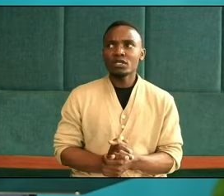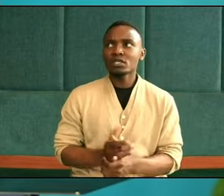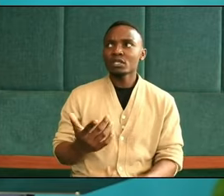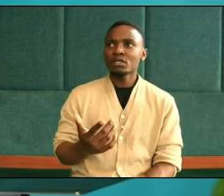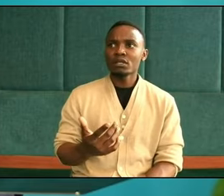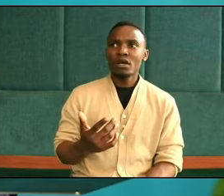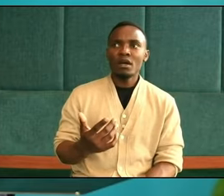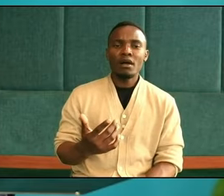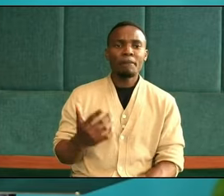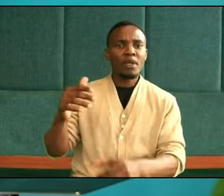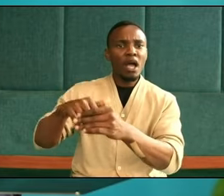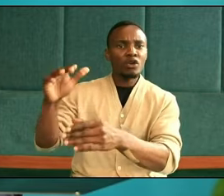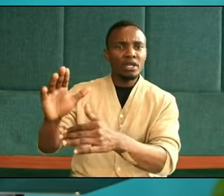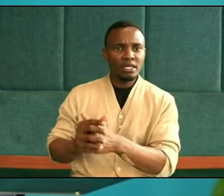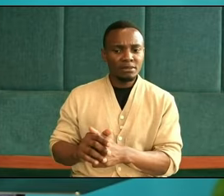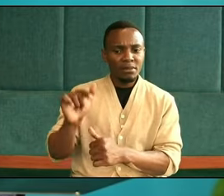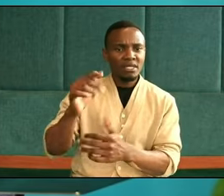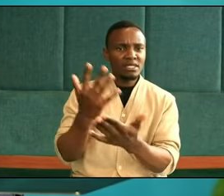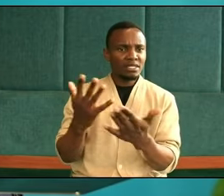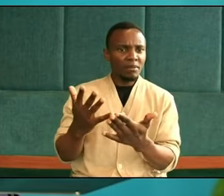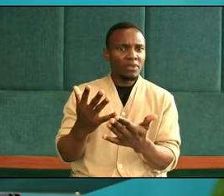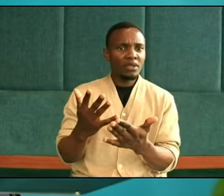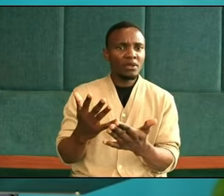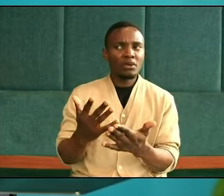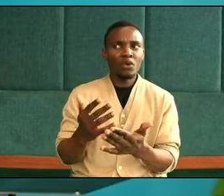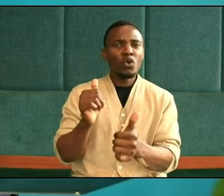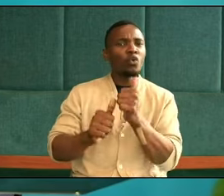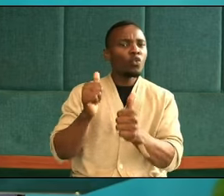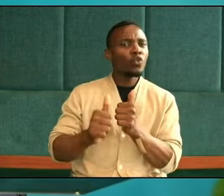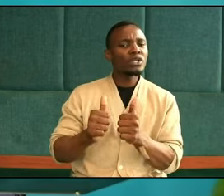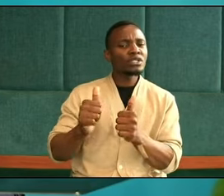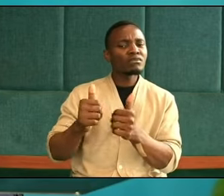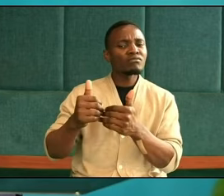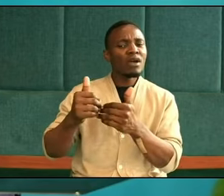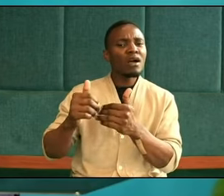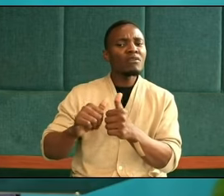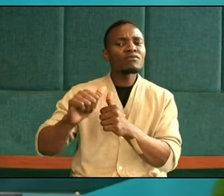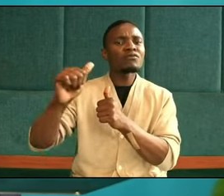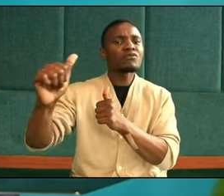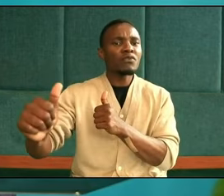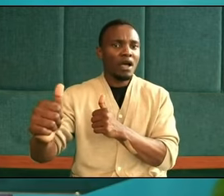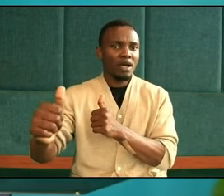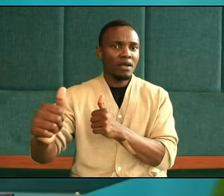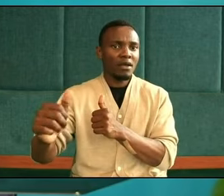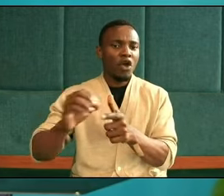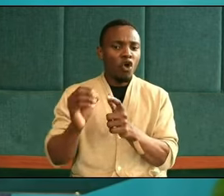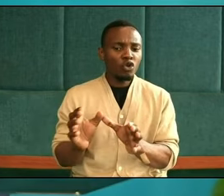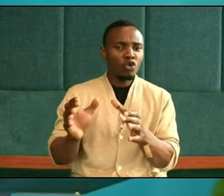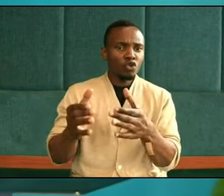he says this is something that is situated away from or